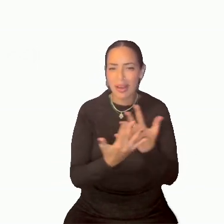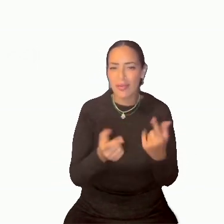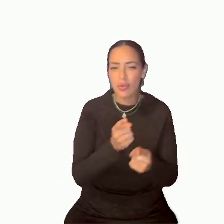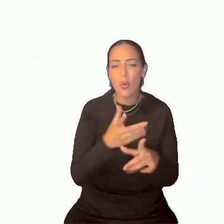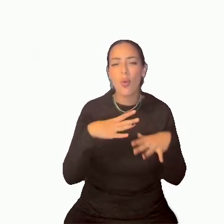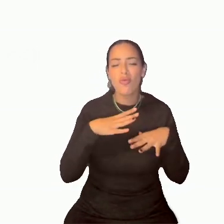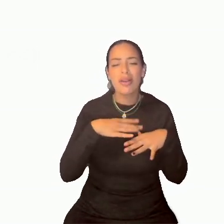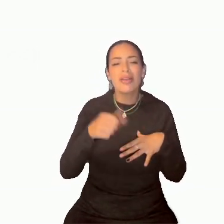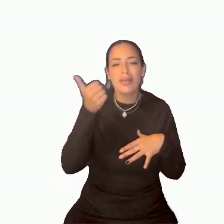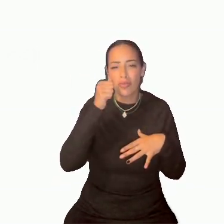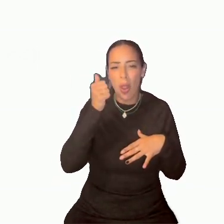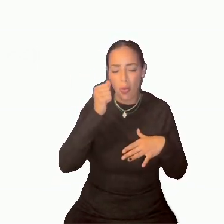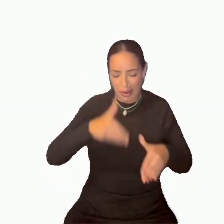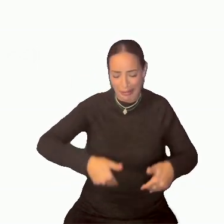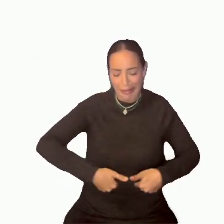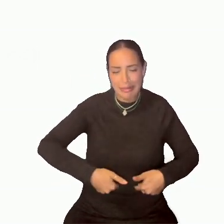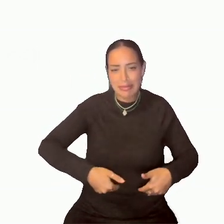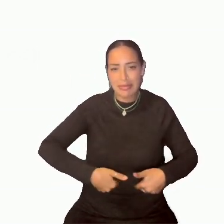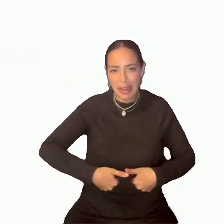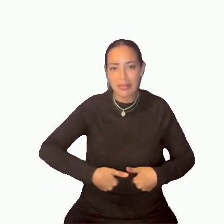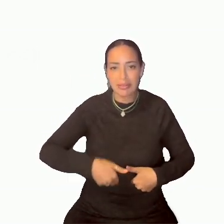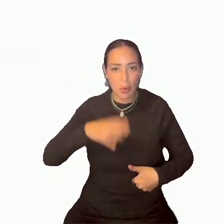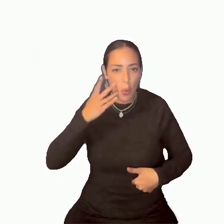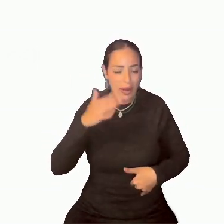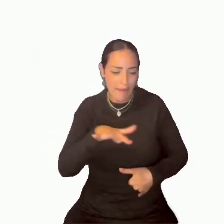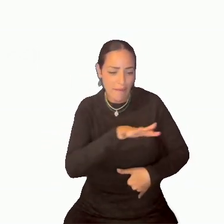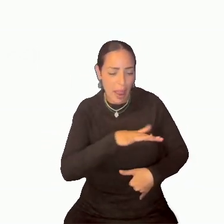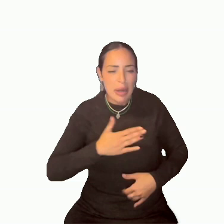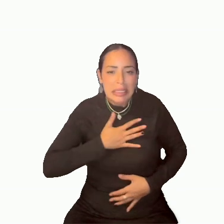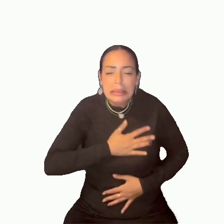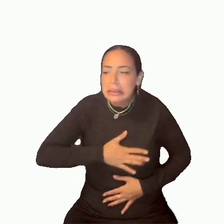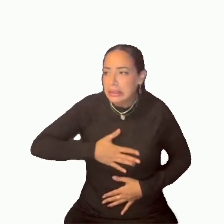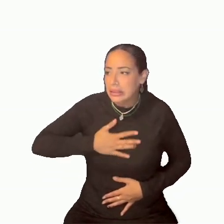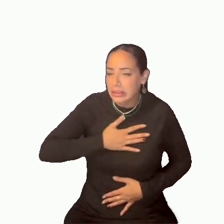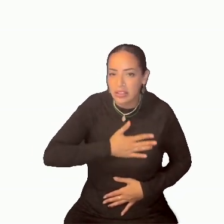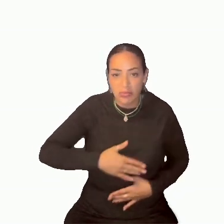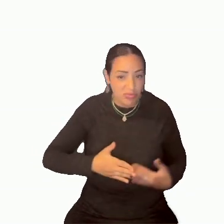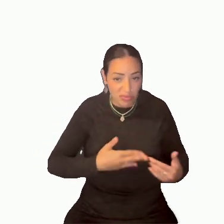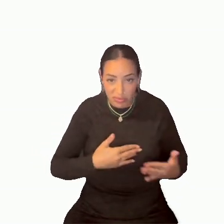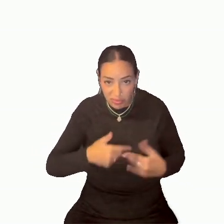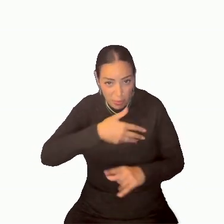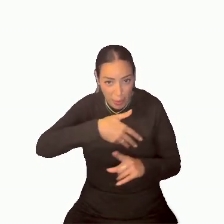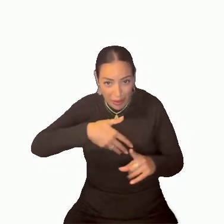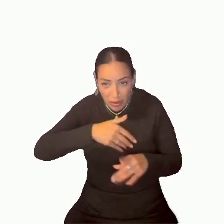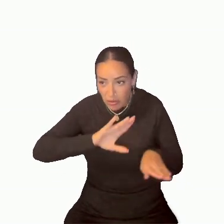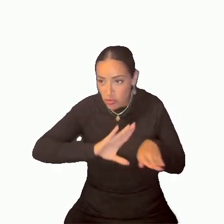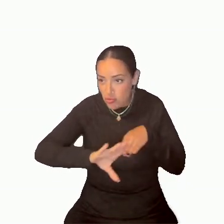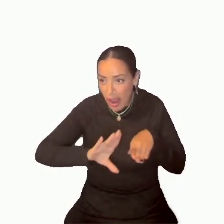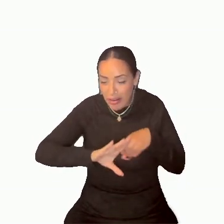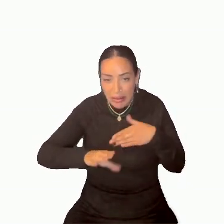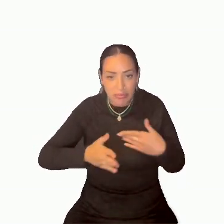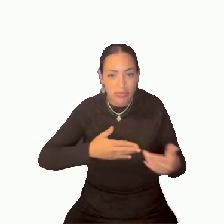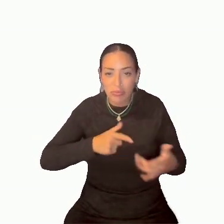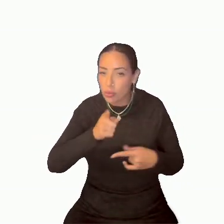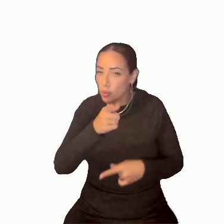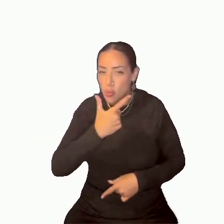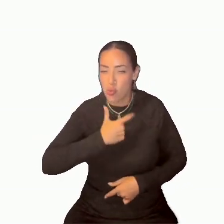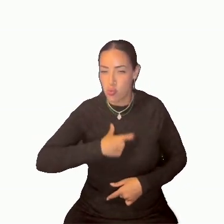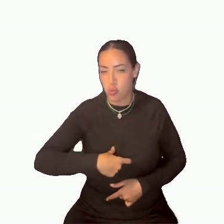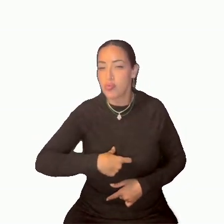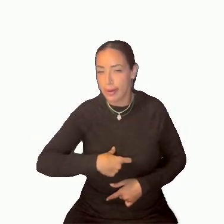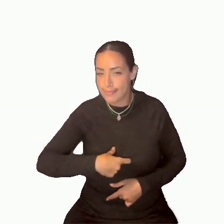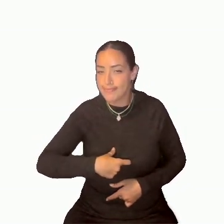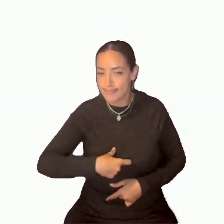be instinctively trauma-informed in your engagement with bereaved families, regardless of your background and your training. You will